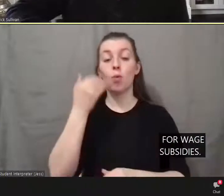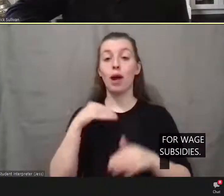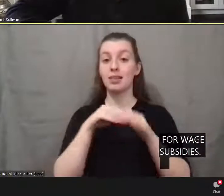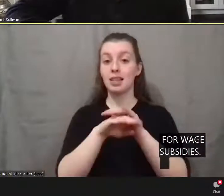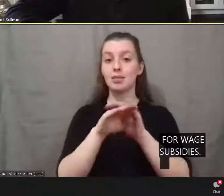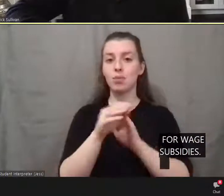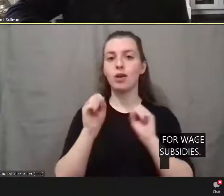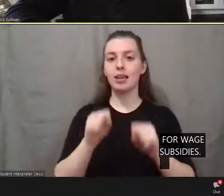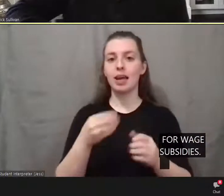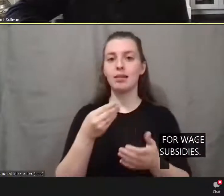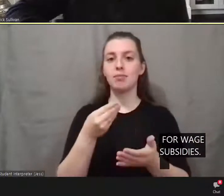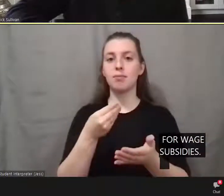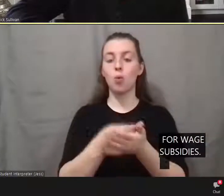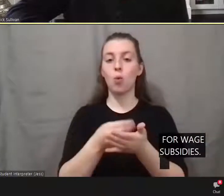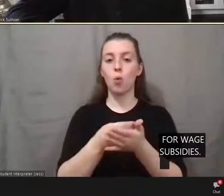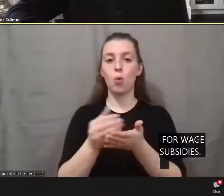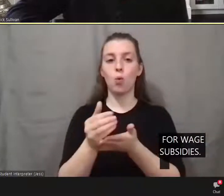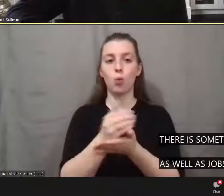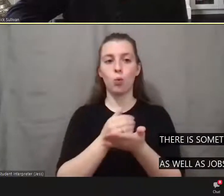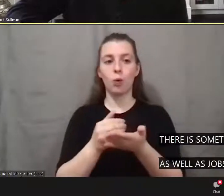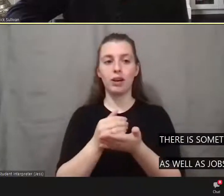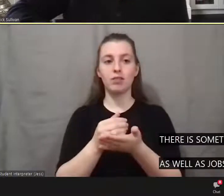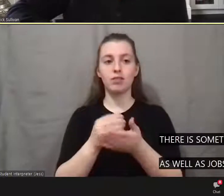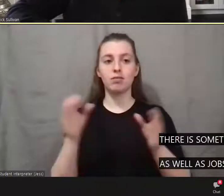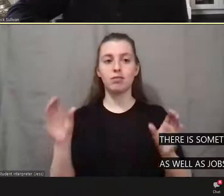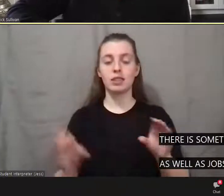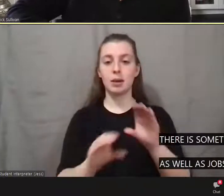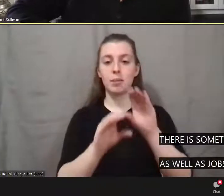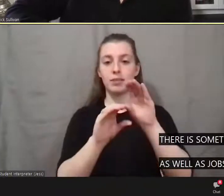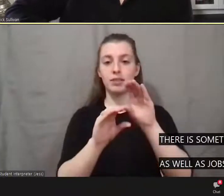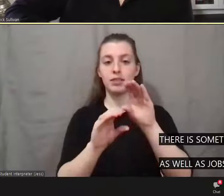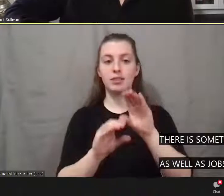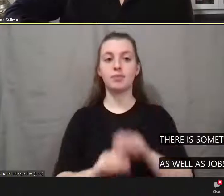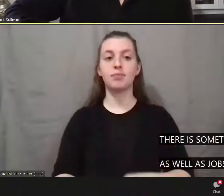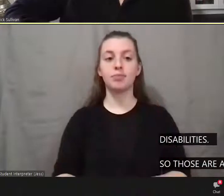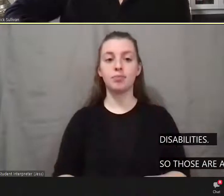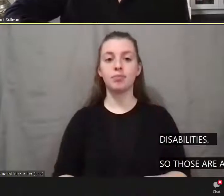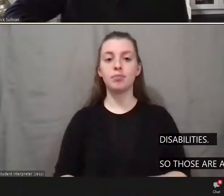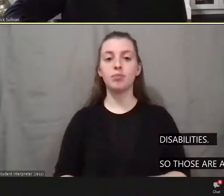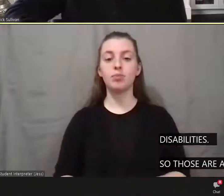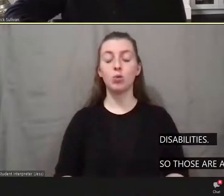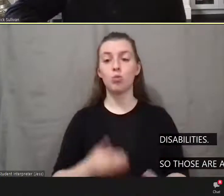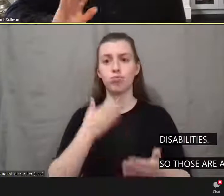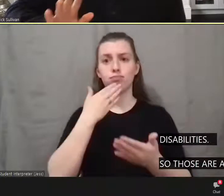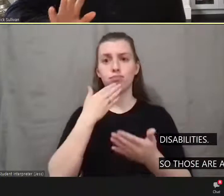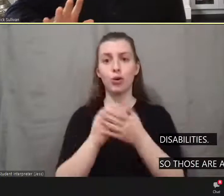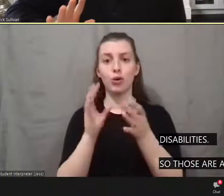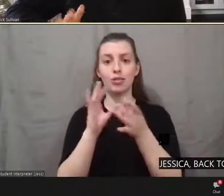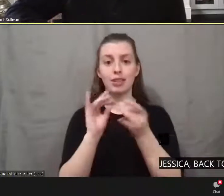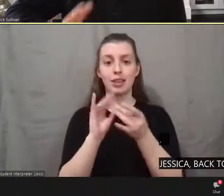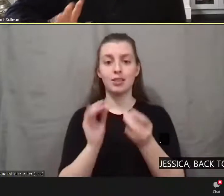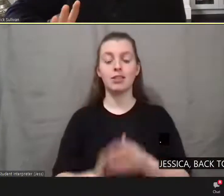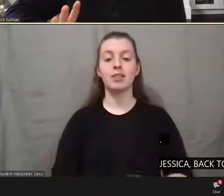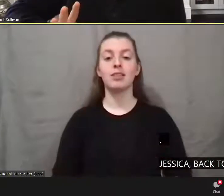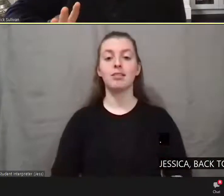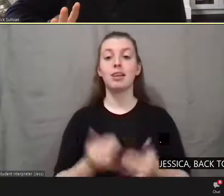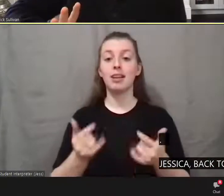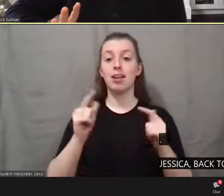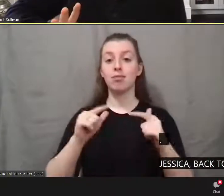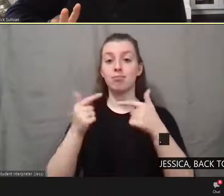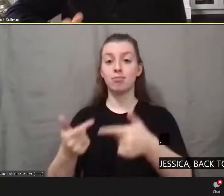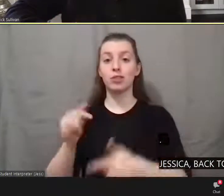for persons with disabilities. So those are all great comments. Jessica, back to you. We think about